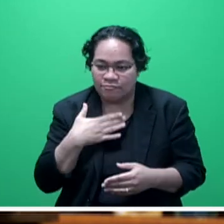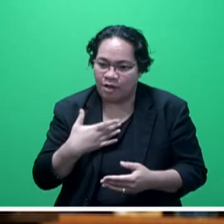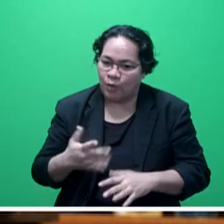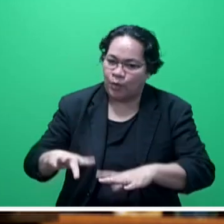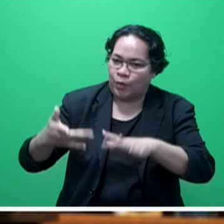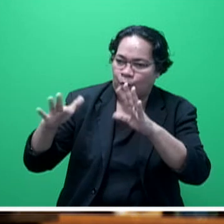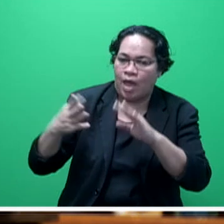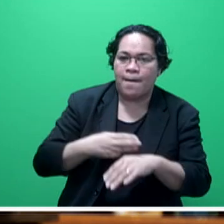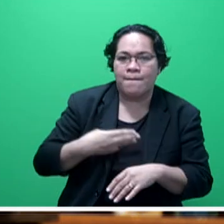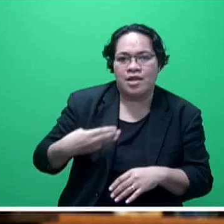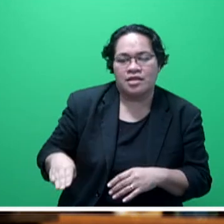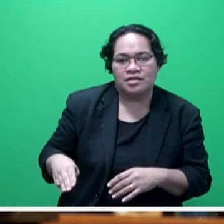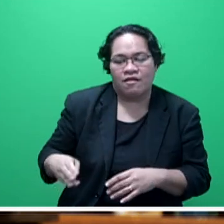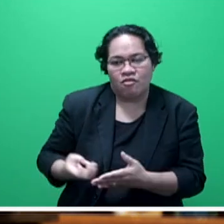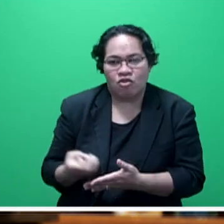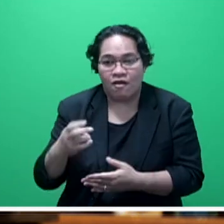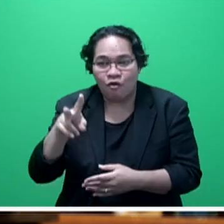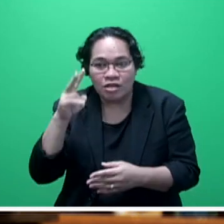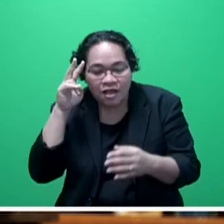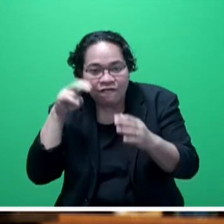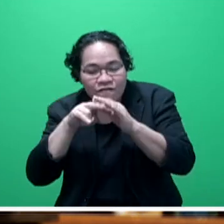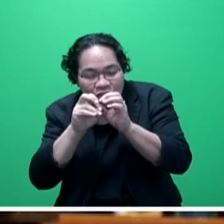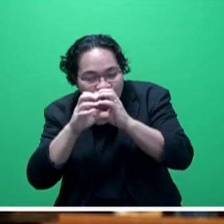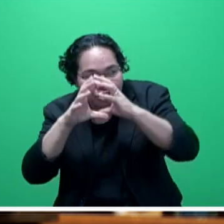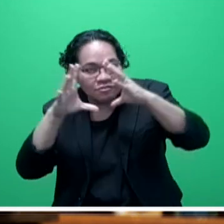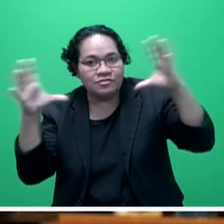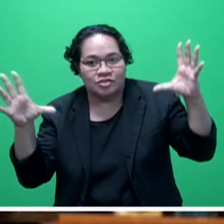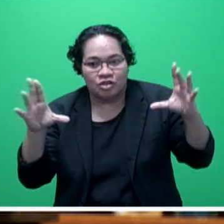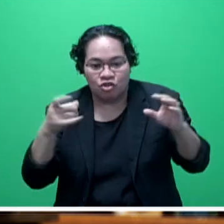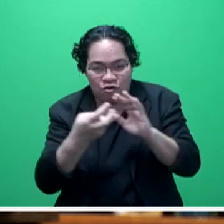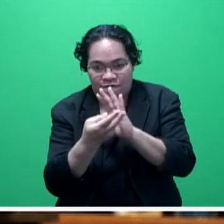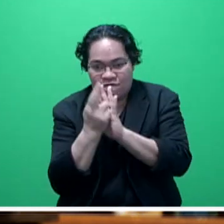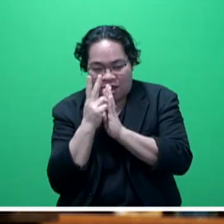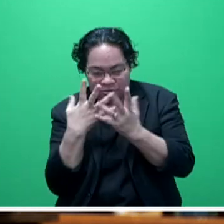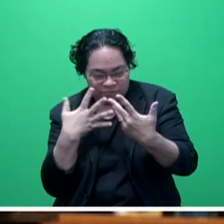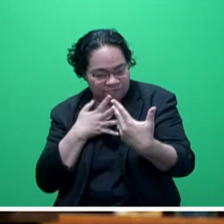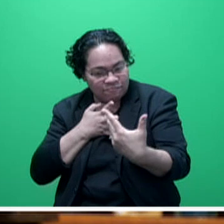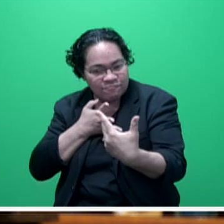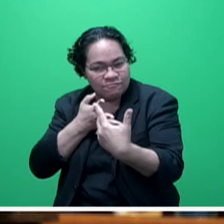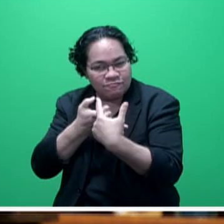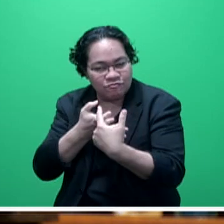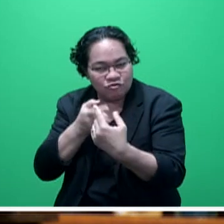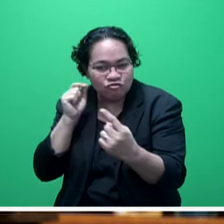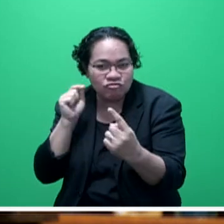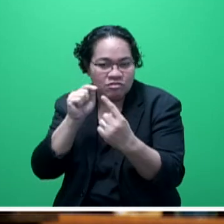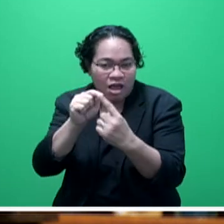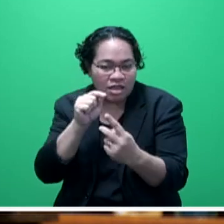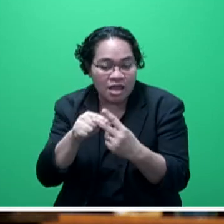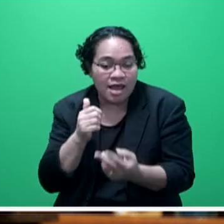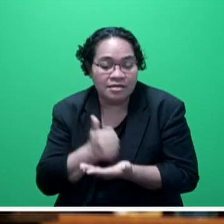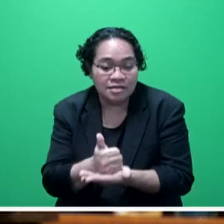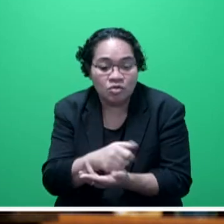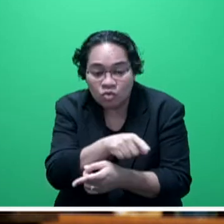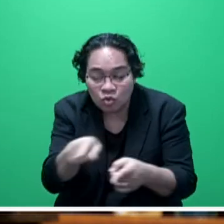Minister for Economy for his vision to revise and align the budget to specifically target and assist those who